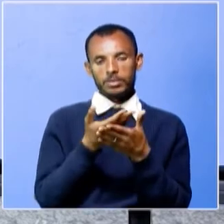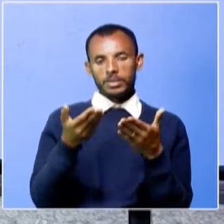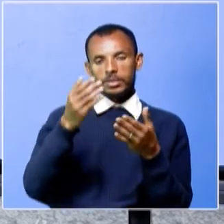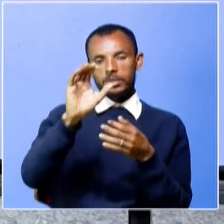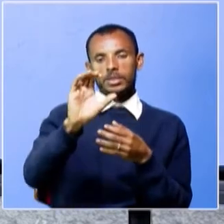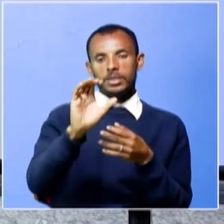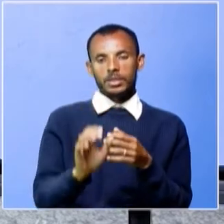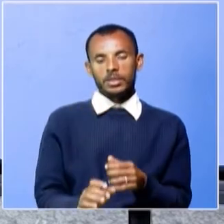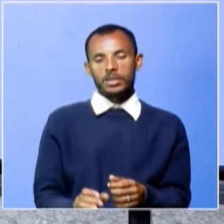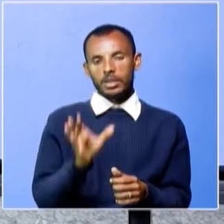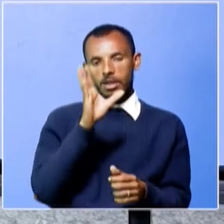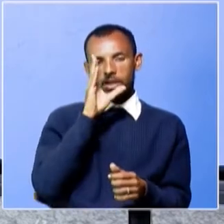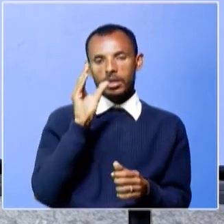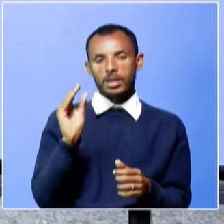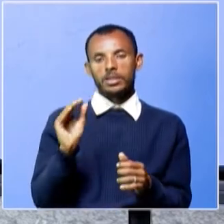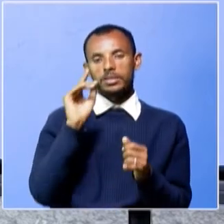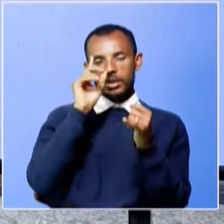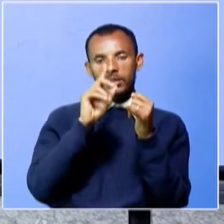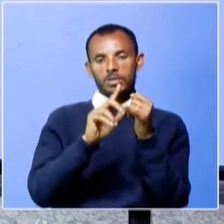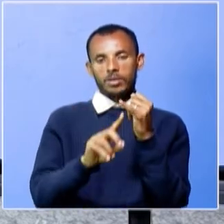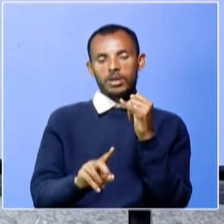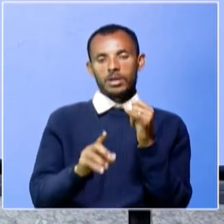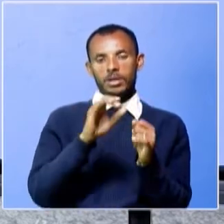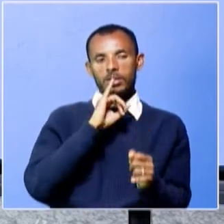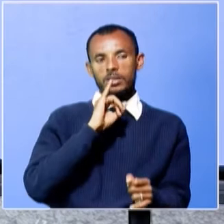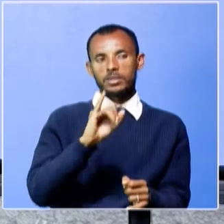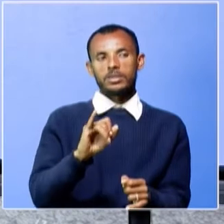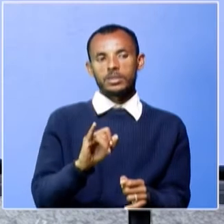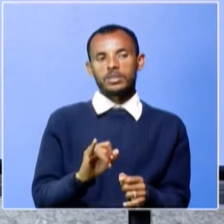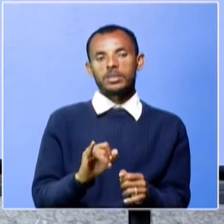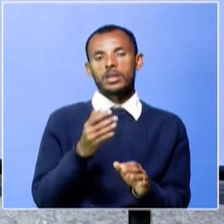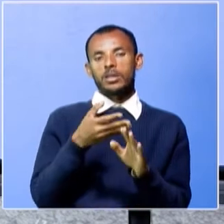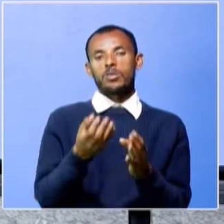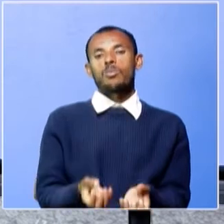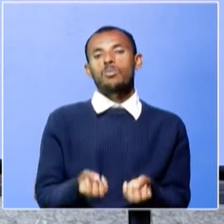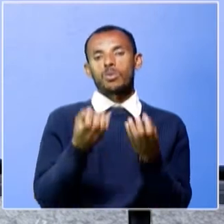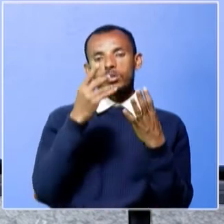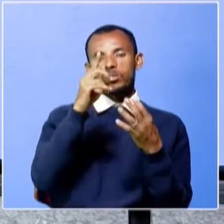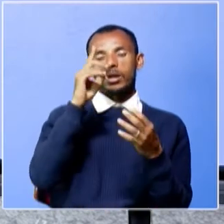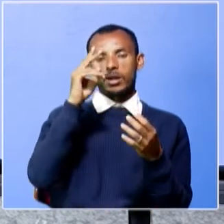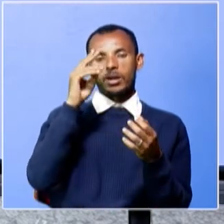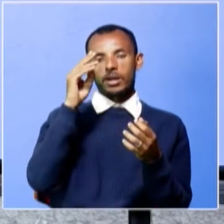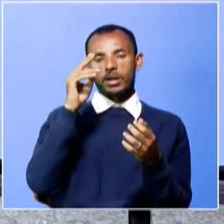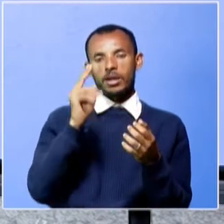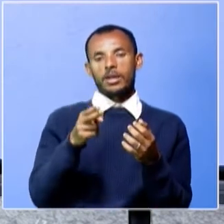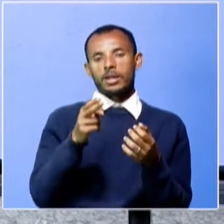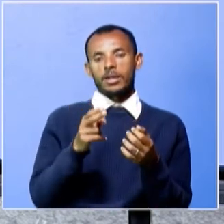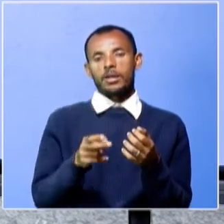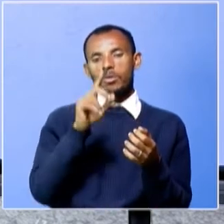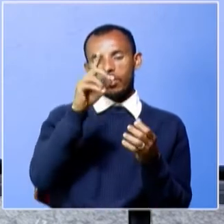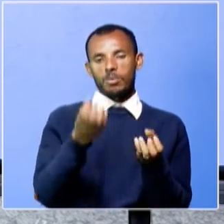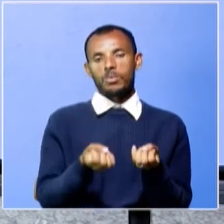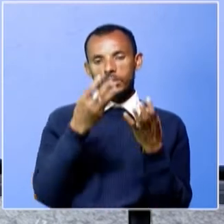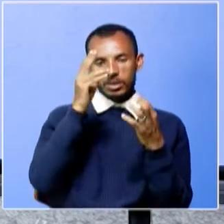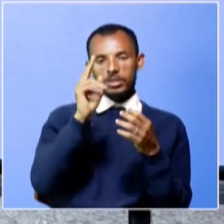C. And the last one is at most one head. At